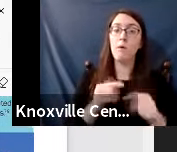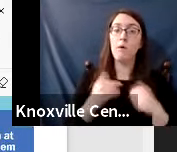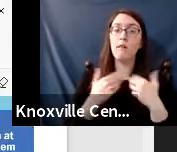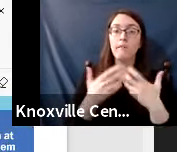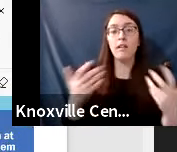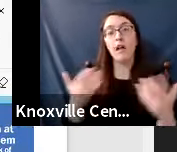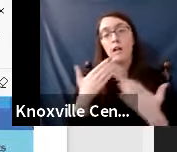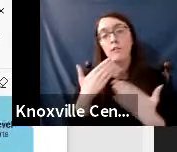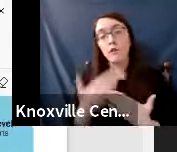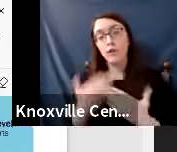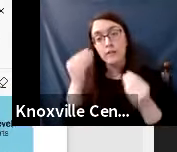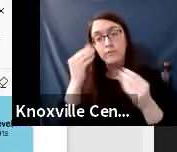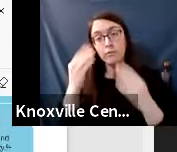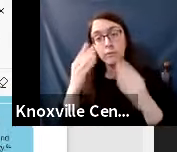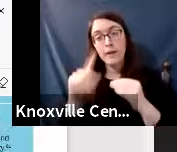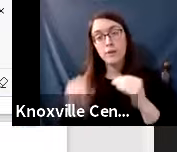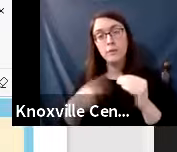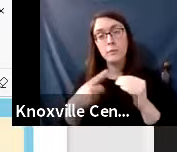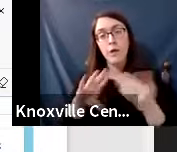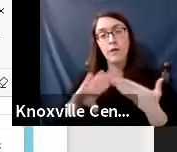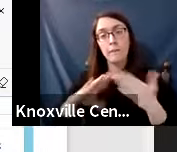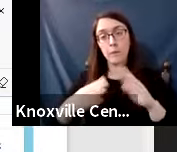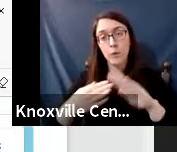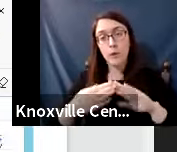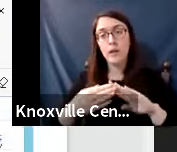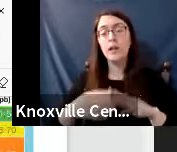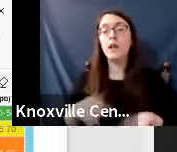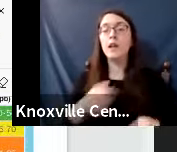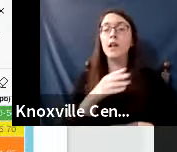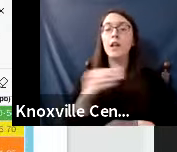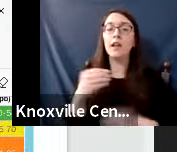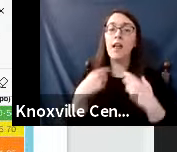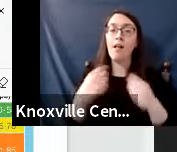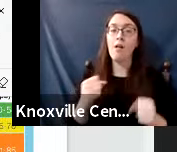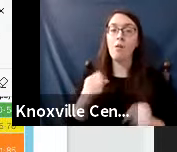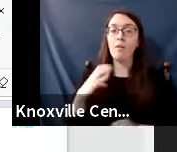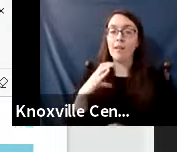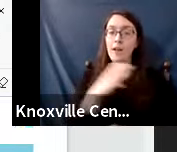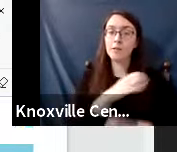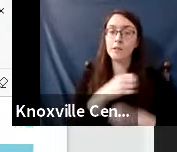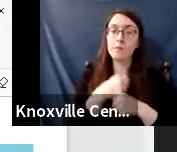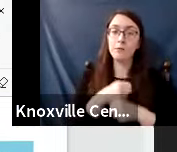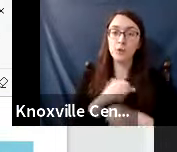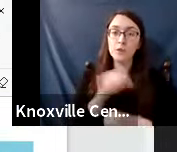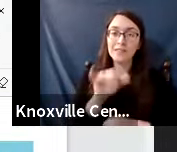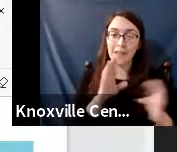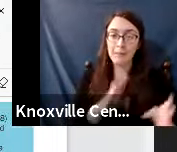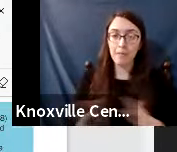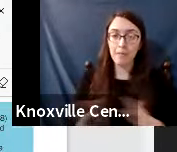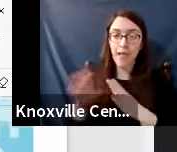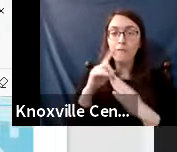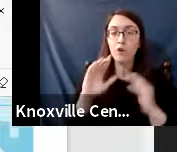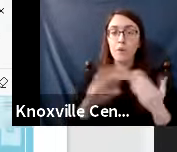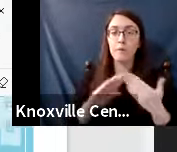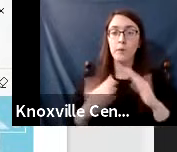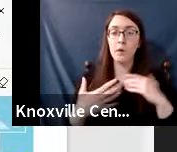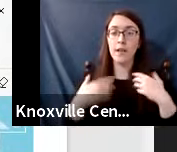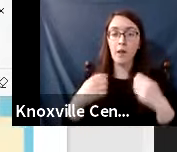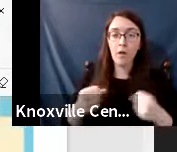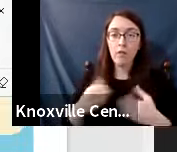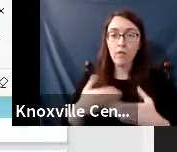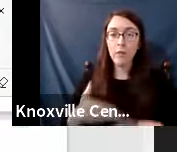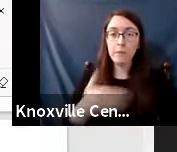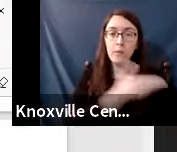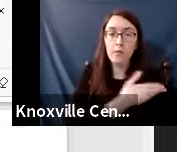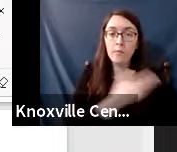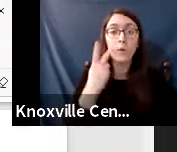good information on our community. And then the Health Council produces the Community Health Improvement Plan, and we're seeing some actionable steps